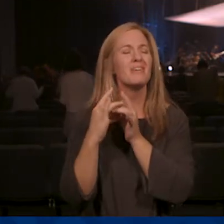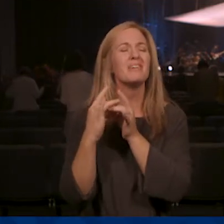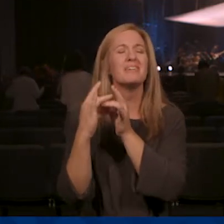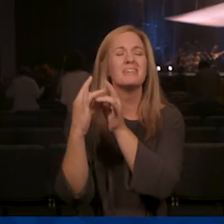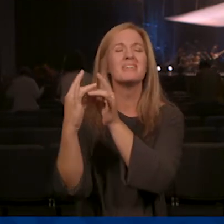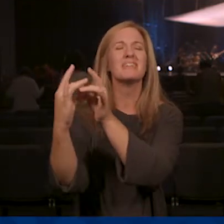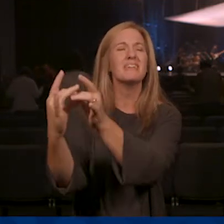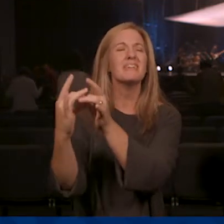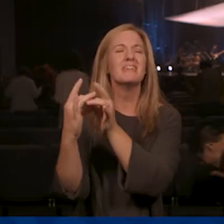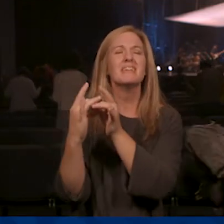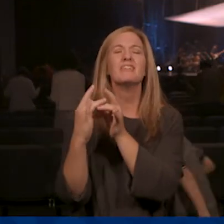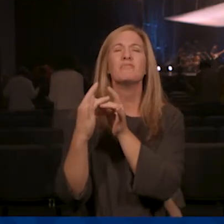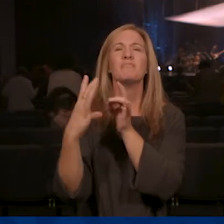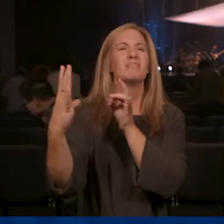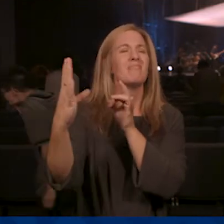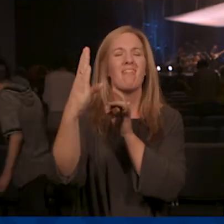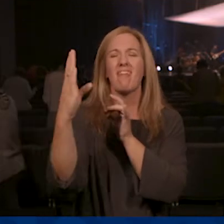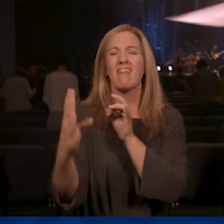go.